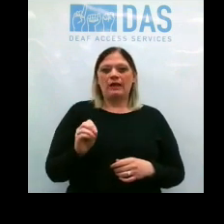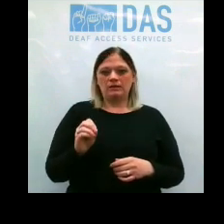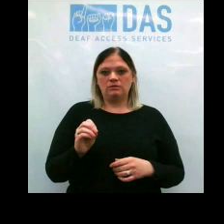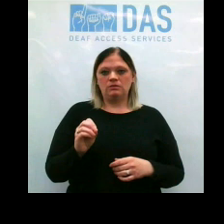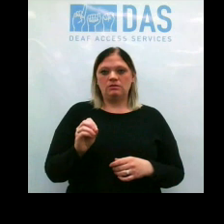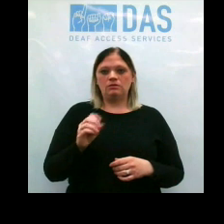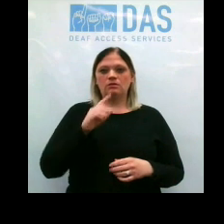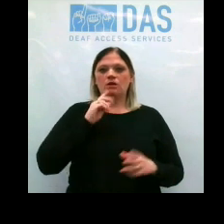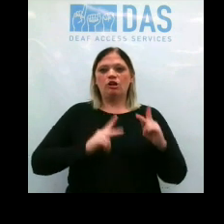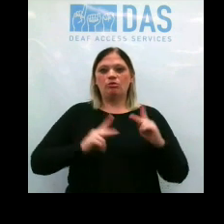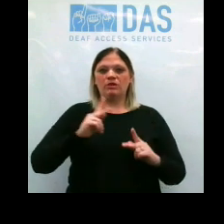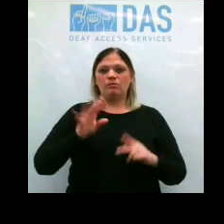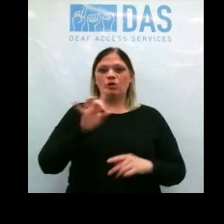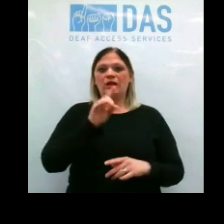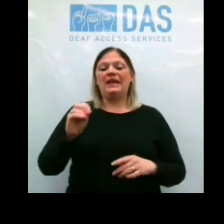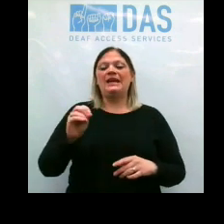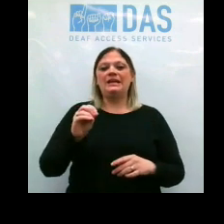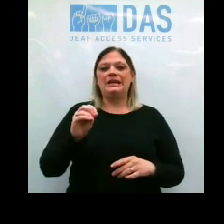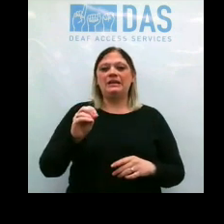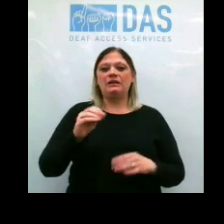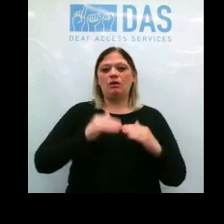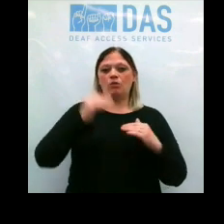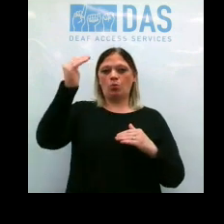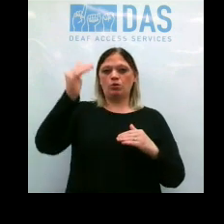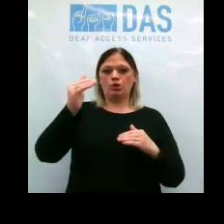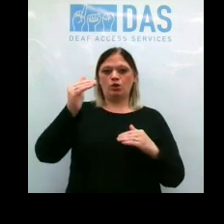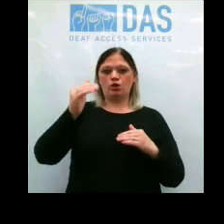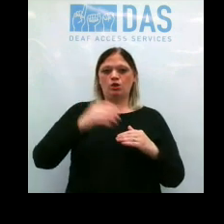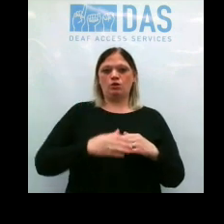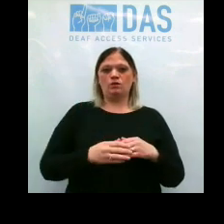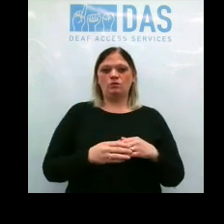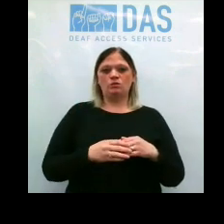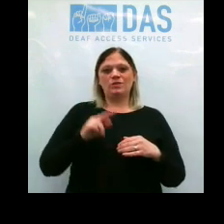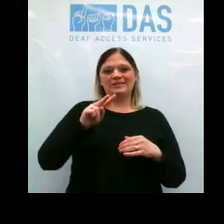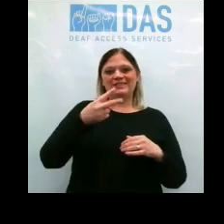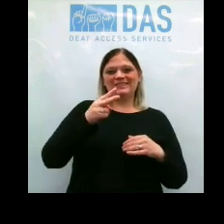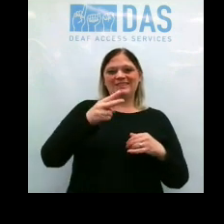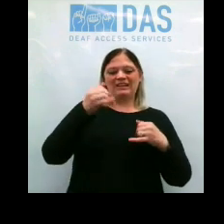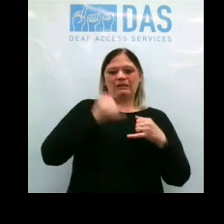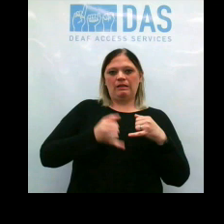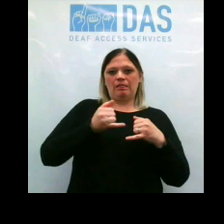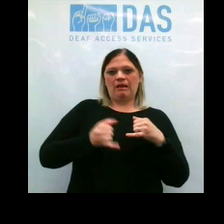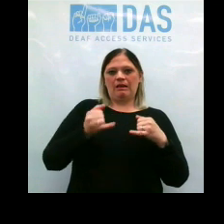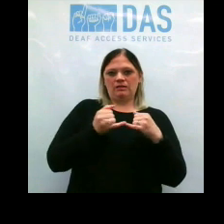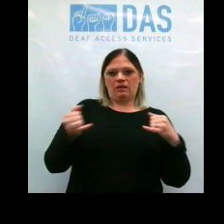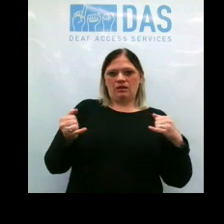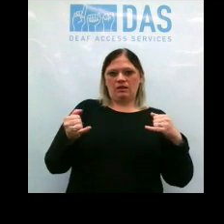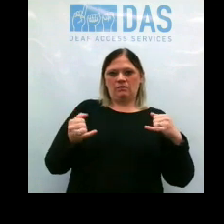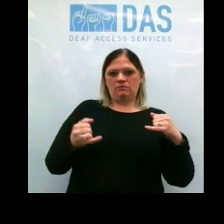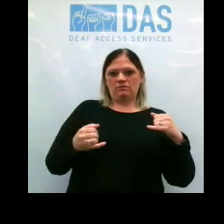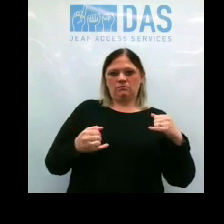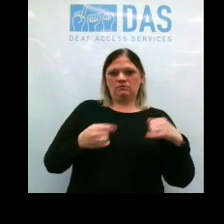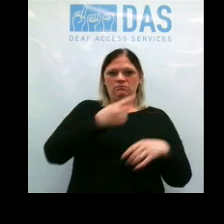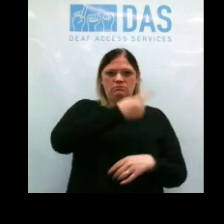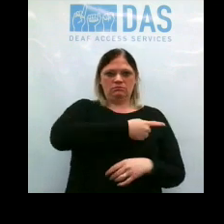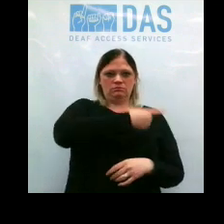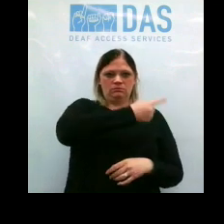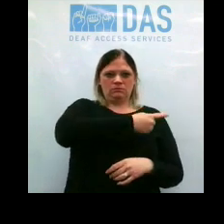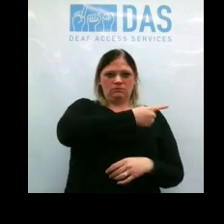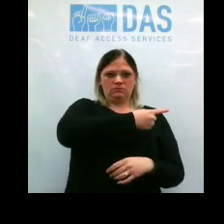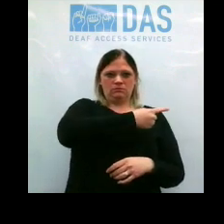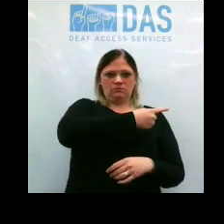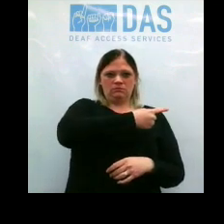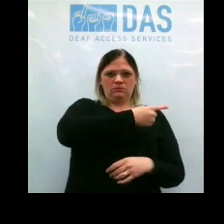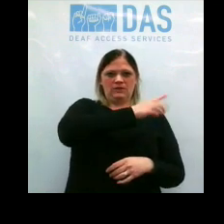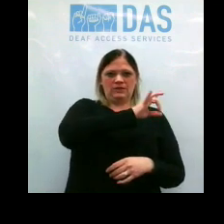are individuals 80 and older. So they are making up a disproportionate share of deaths as compared to the individuals that they actually